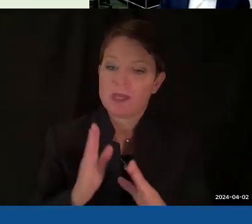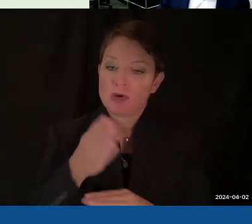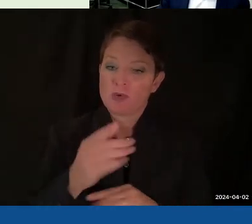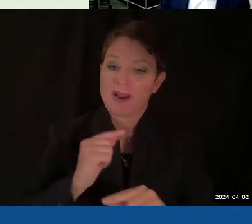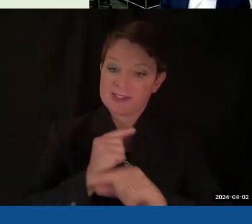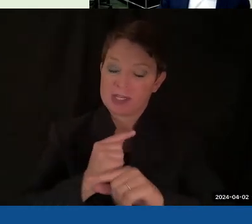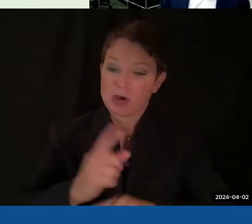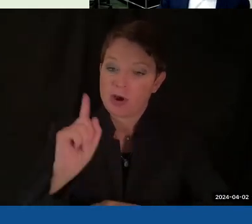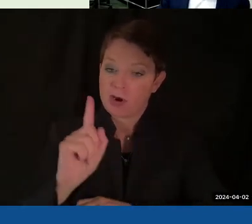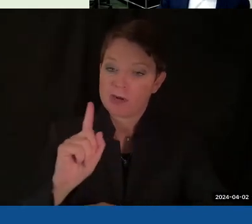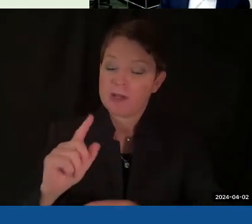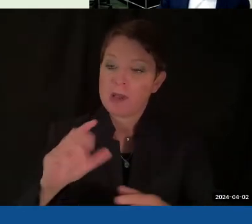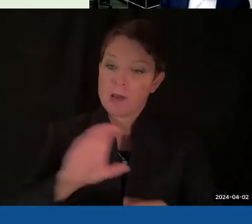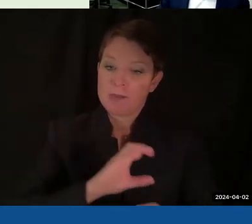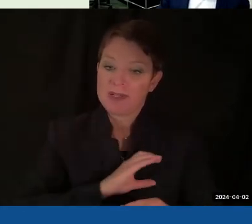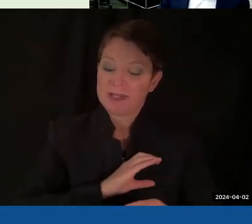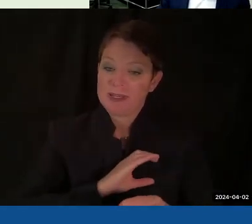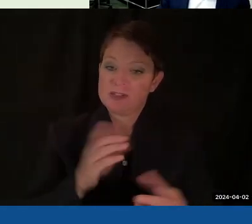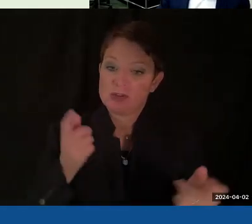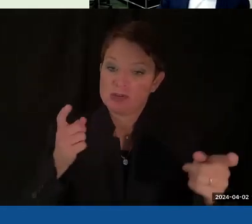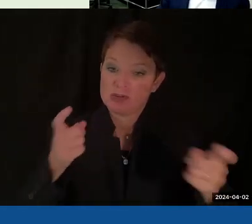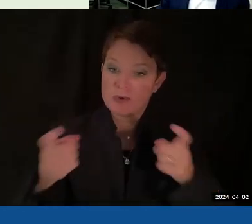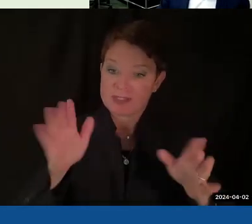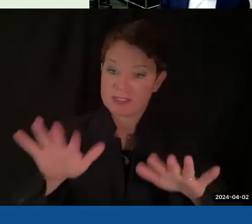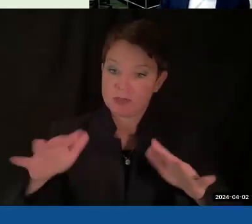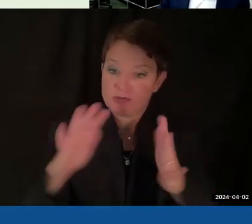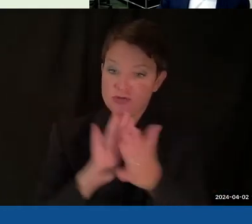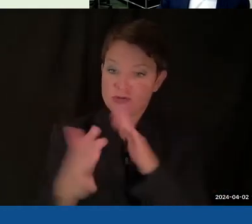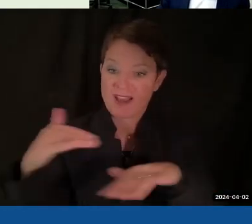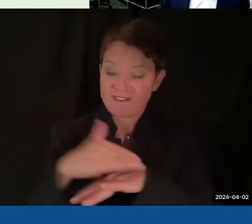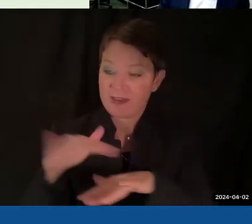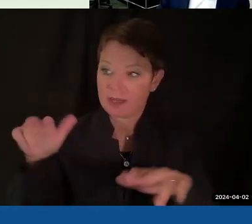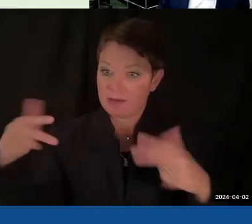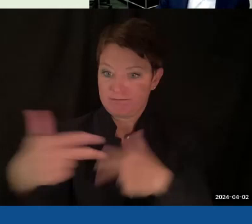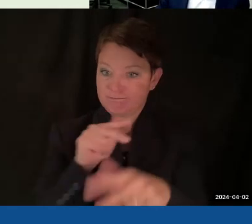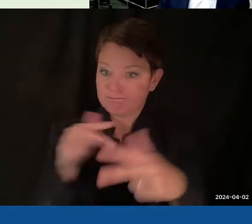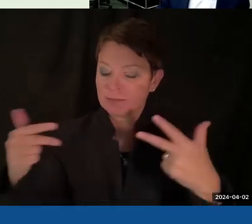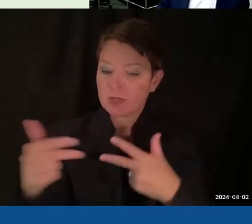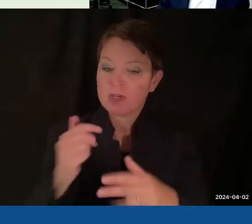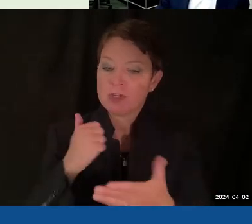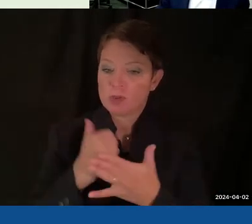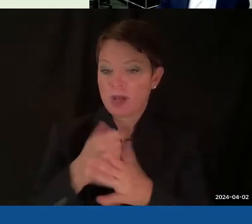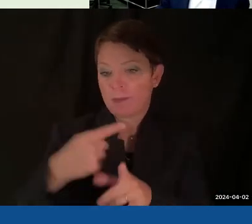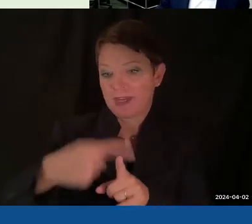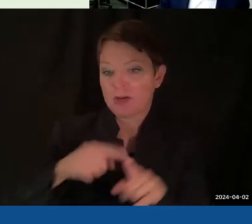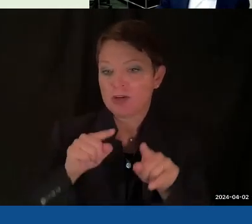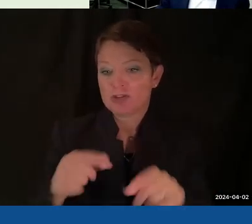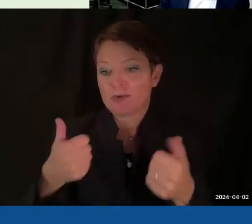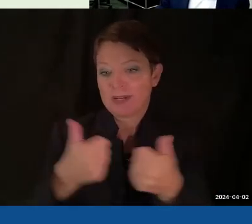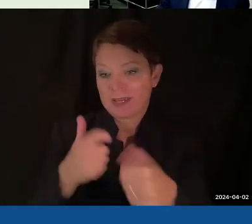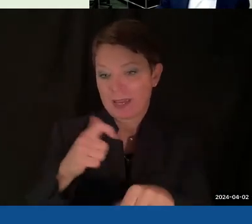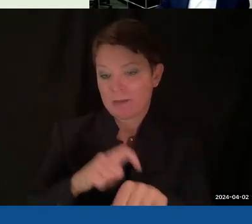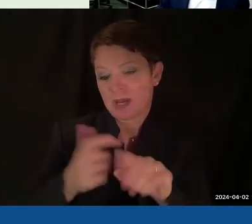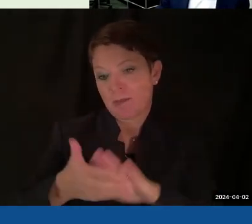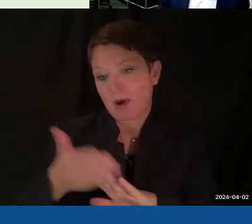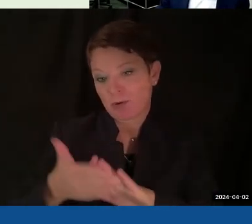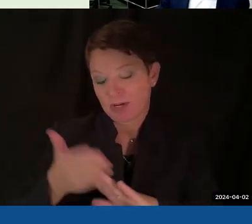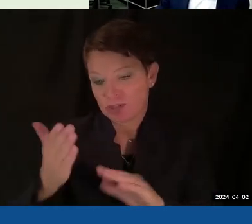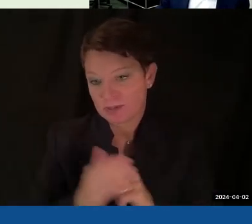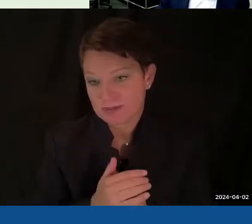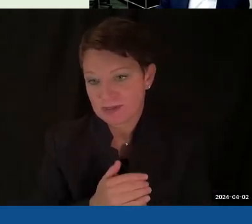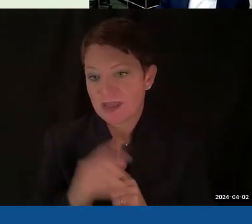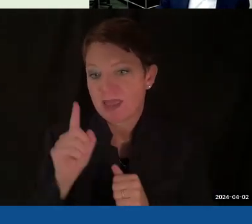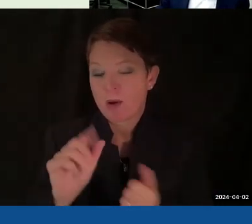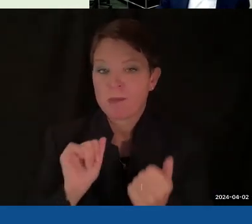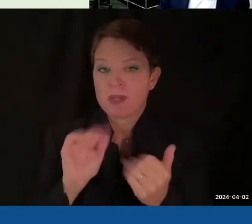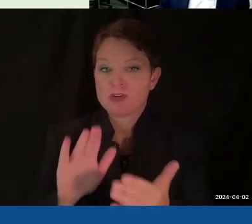traffic police, and various other instruments to help with that intersection during game time operations. So that will be